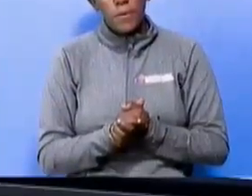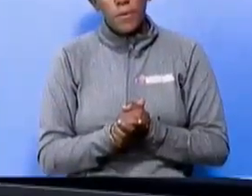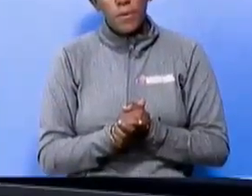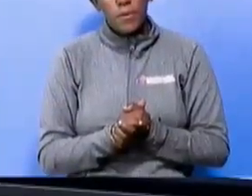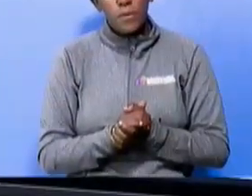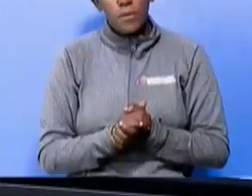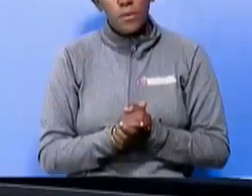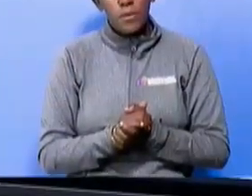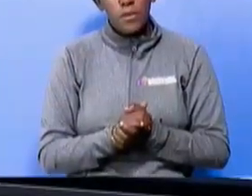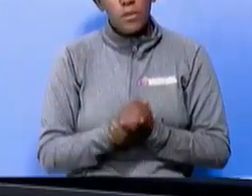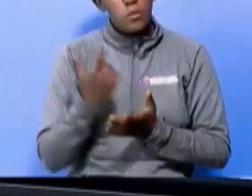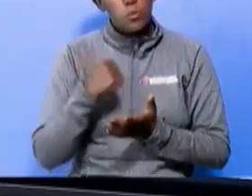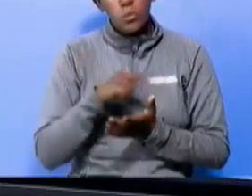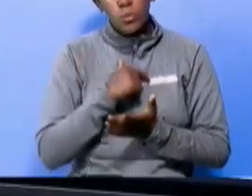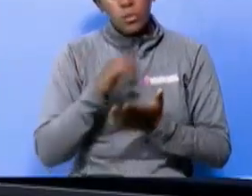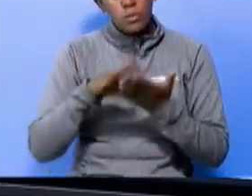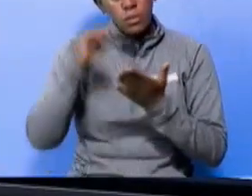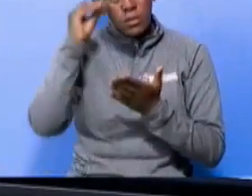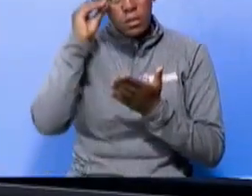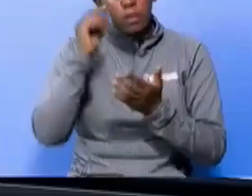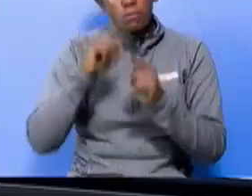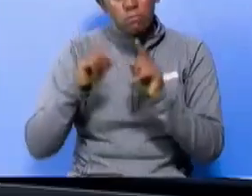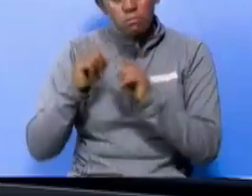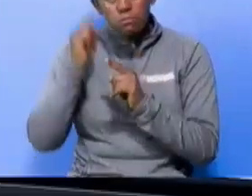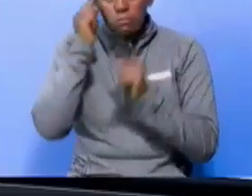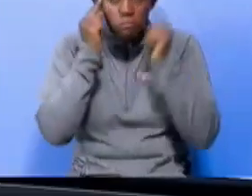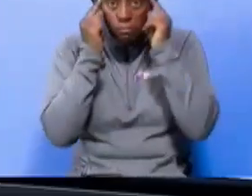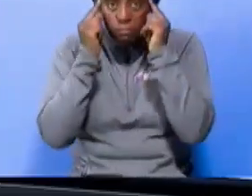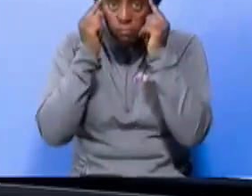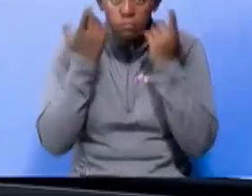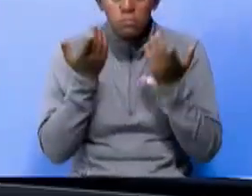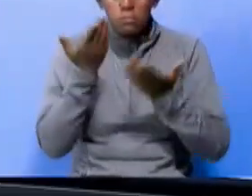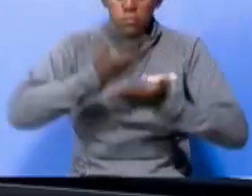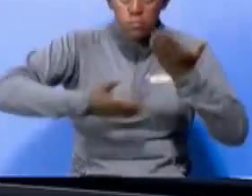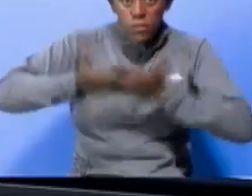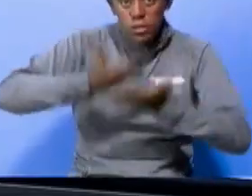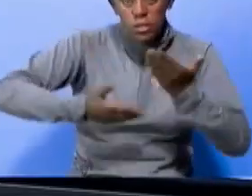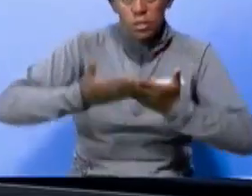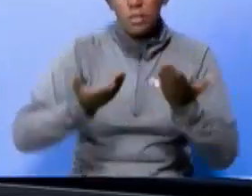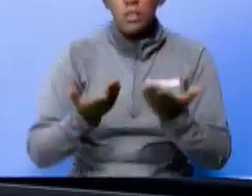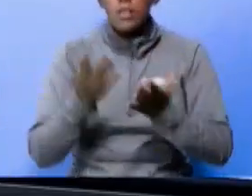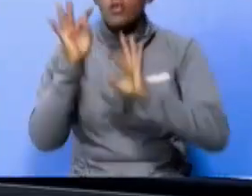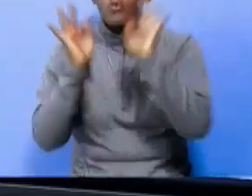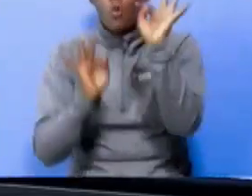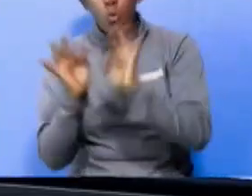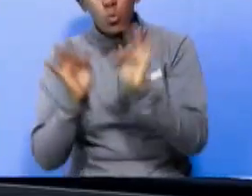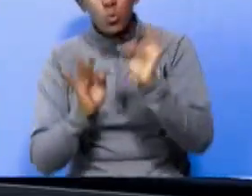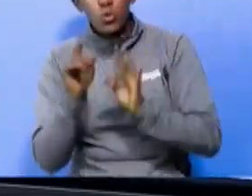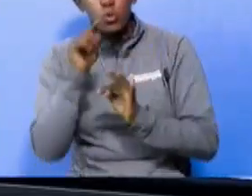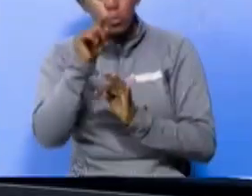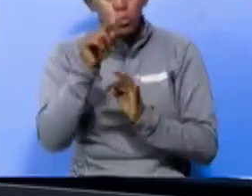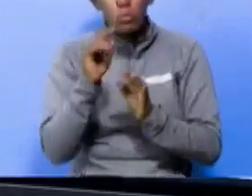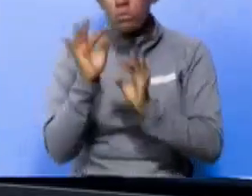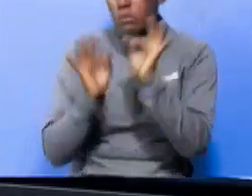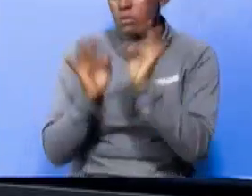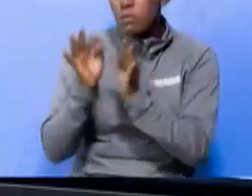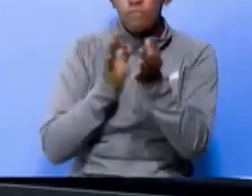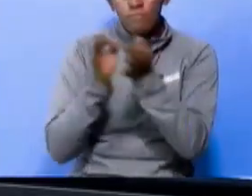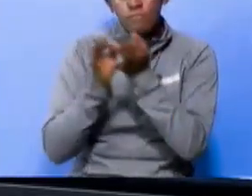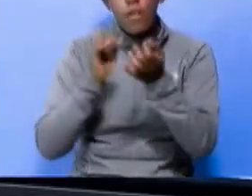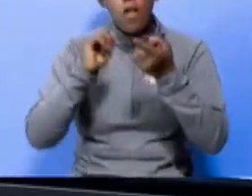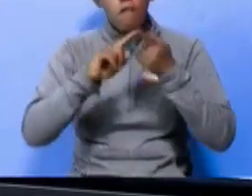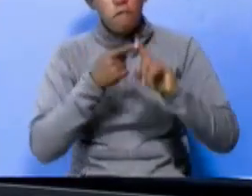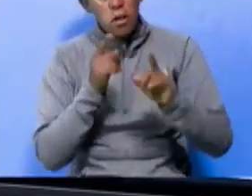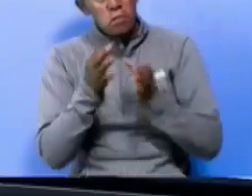We told each other and we discussed each other stories while you are narrating a story to your